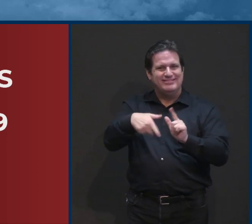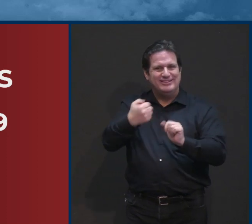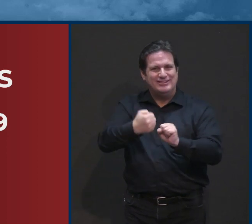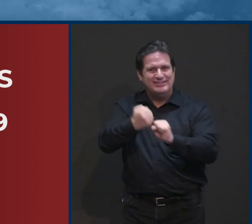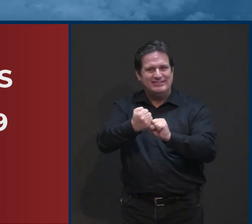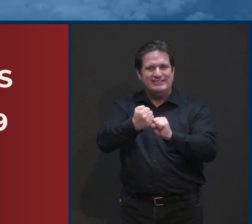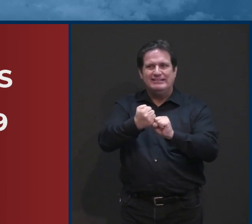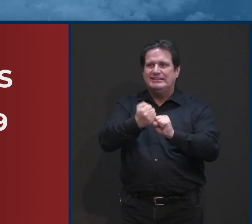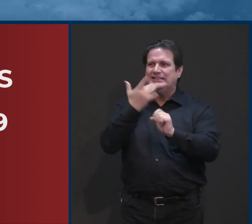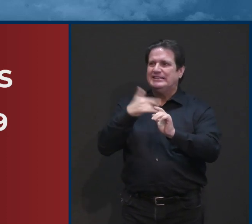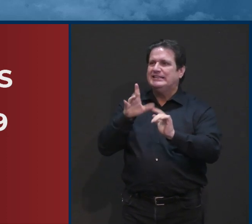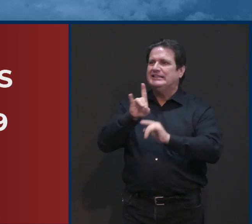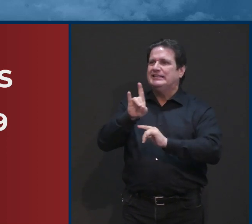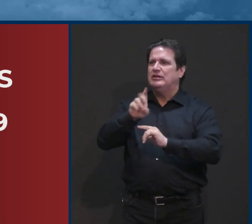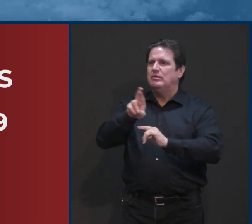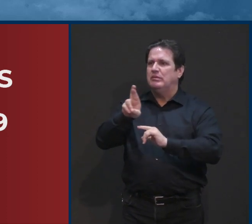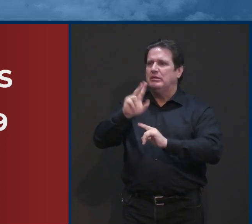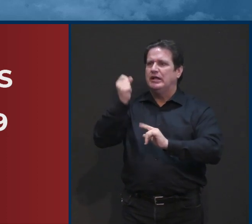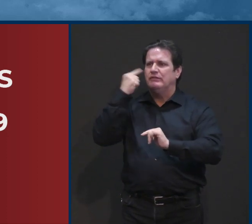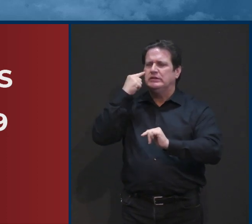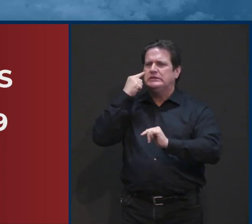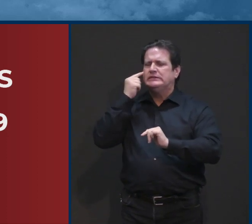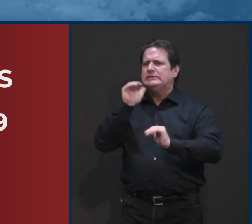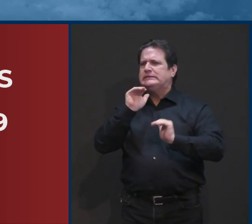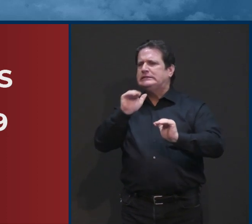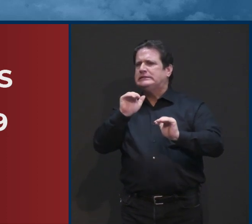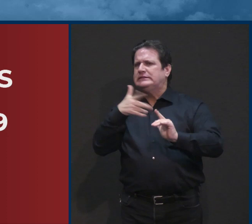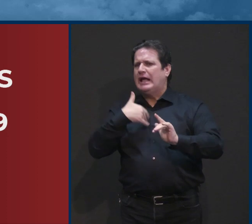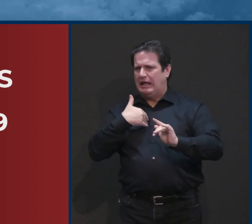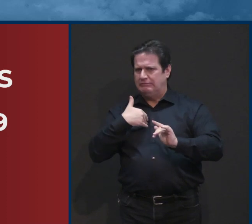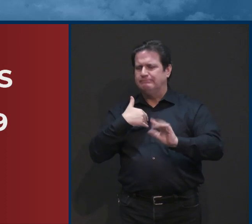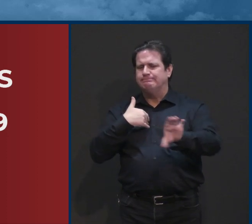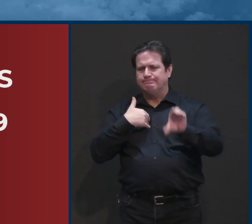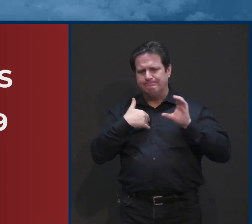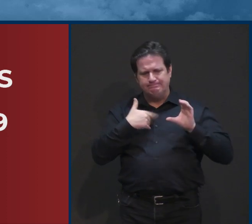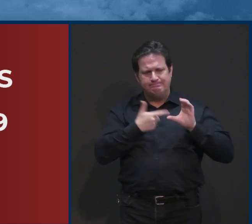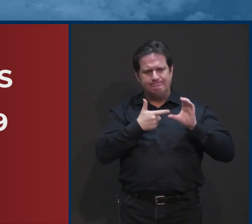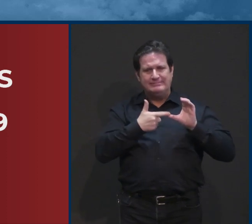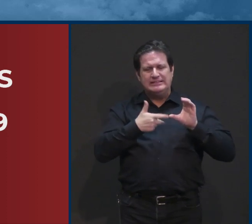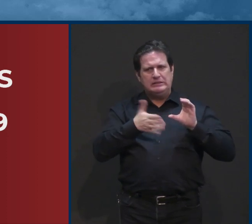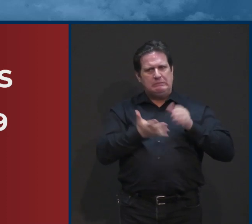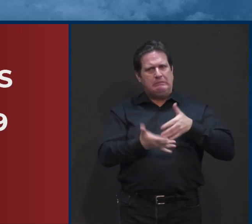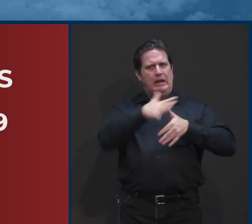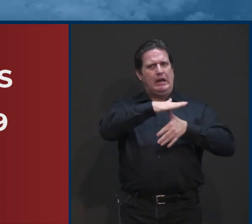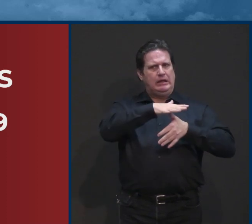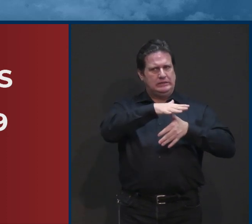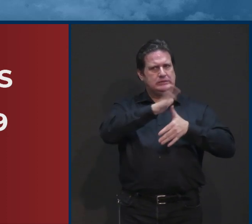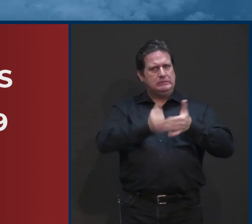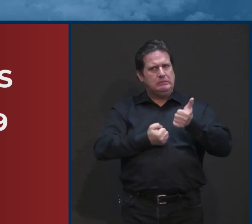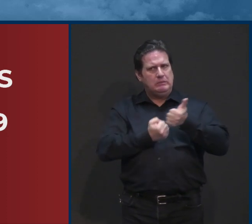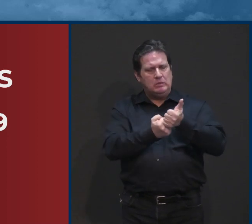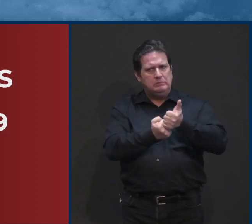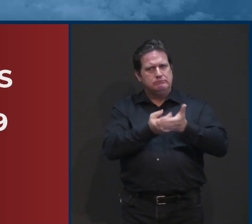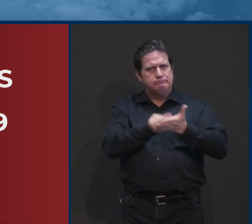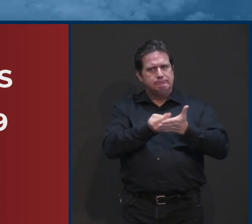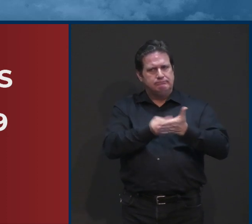year. Democrat and Republican governors have that as their highest priority, the support that we